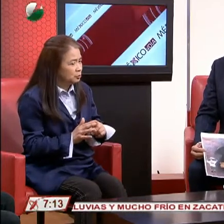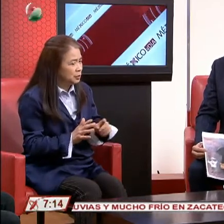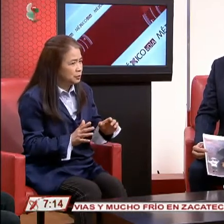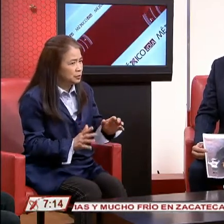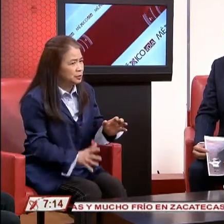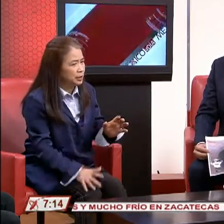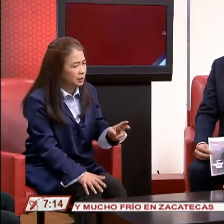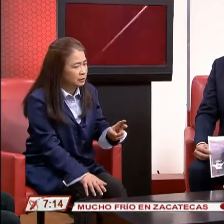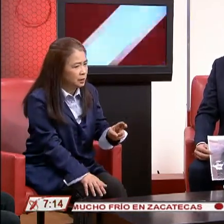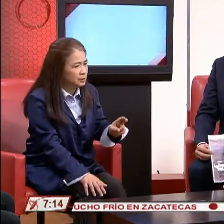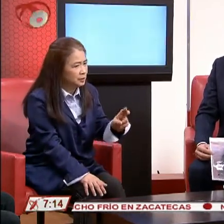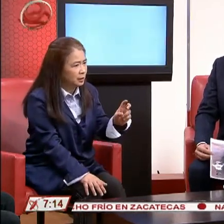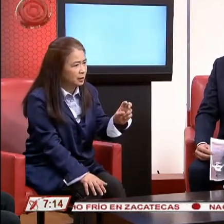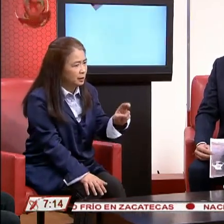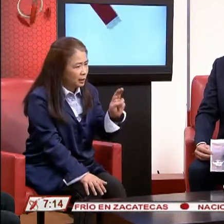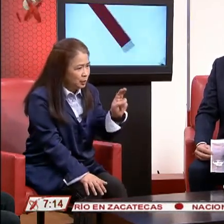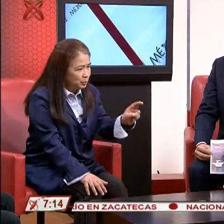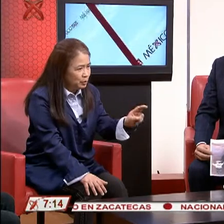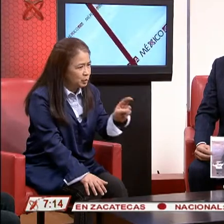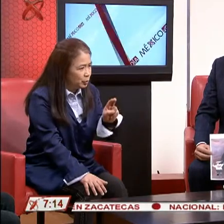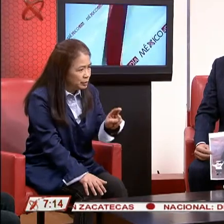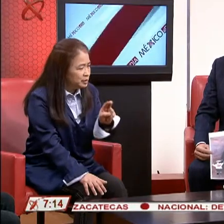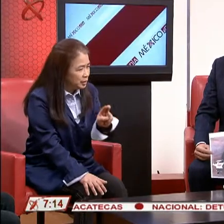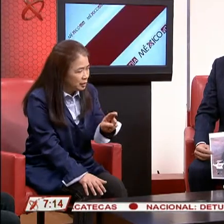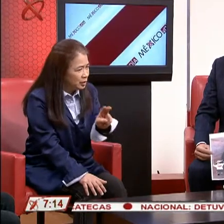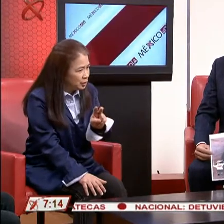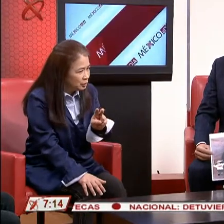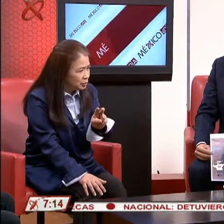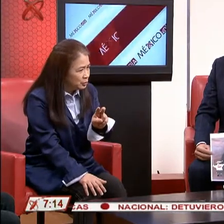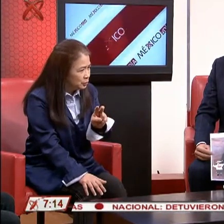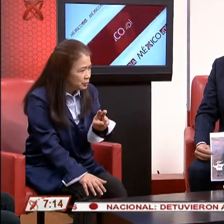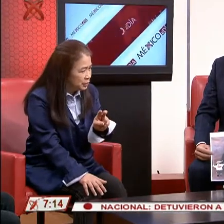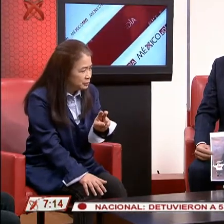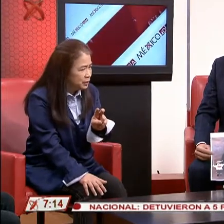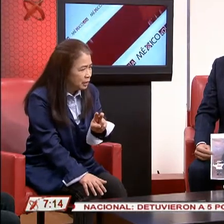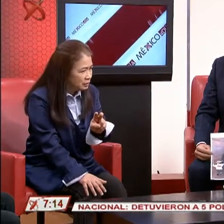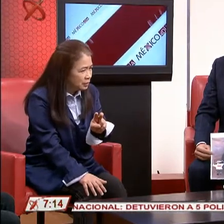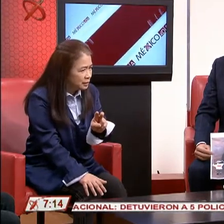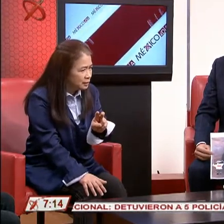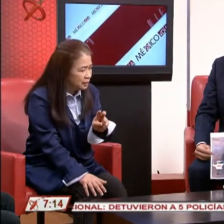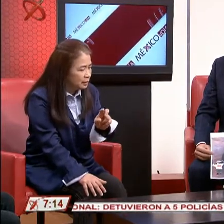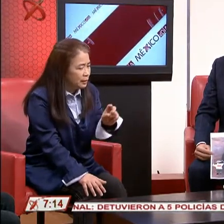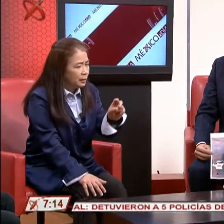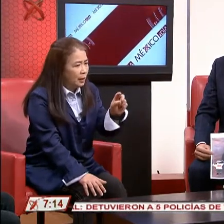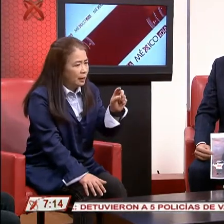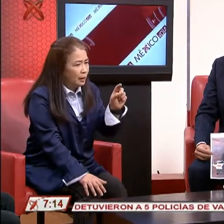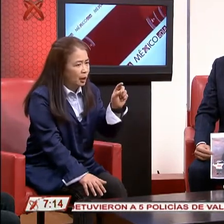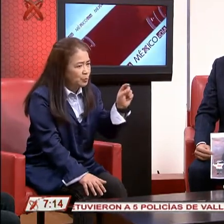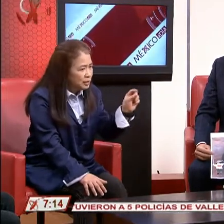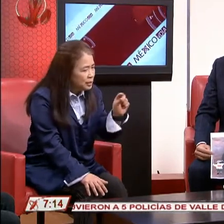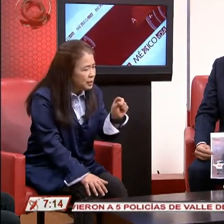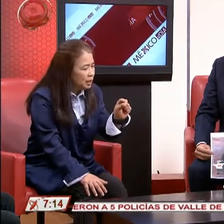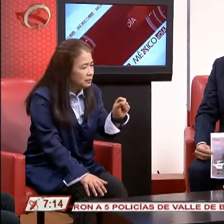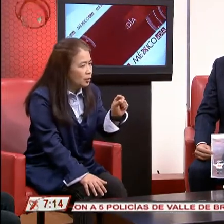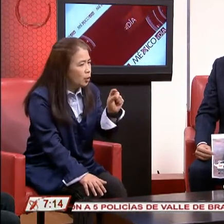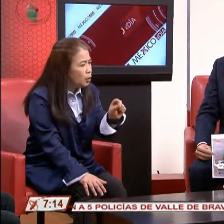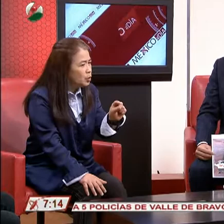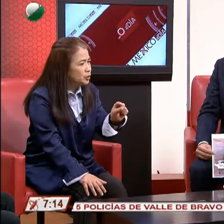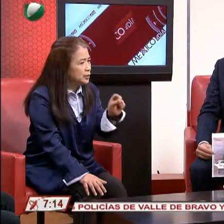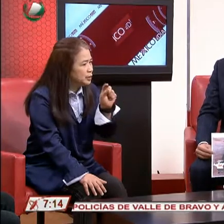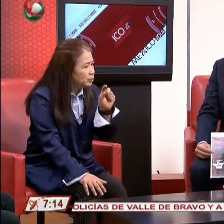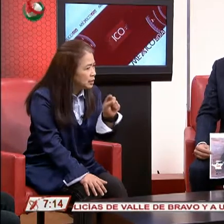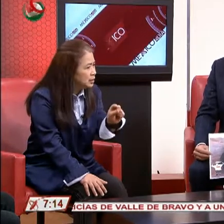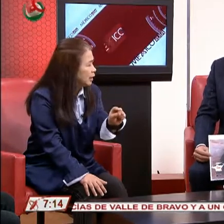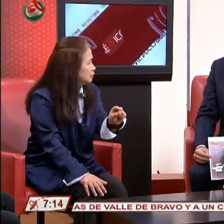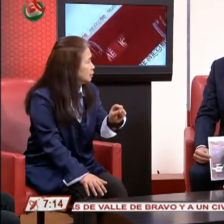translation because the character is acupuncture point in English. Original character is a meridian